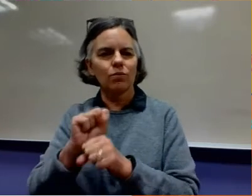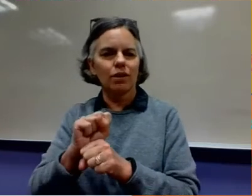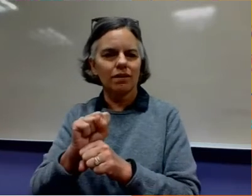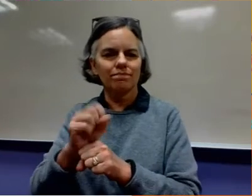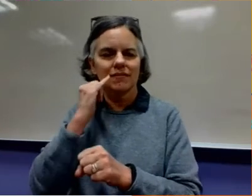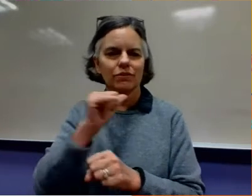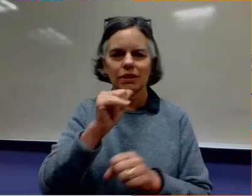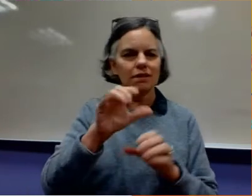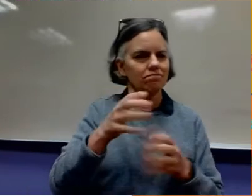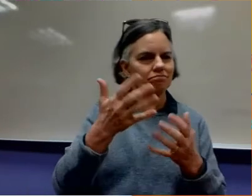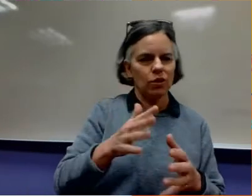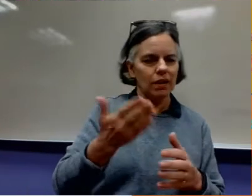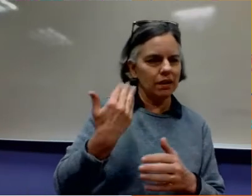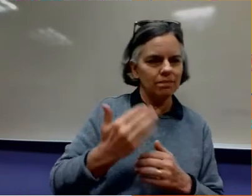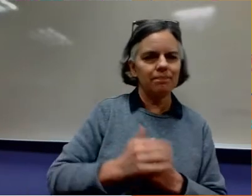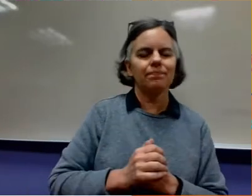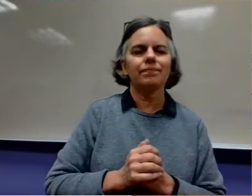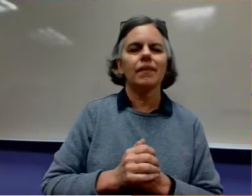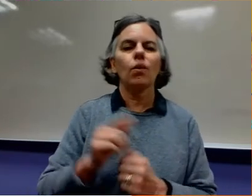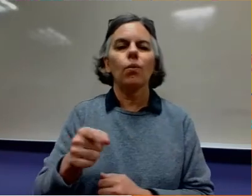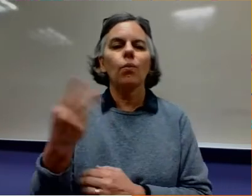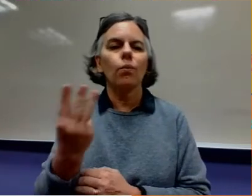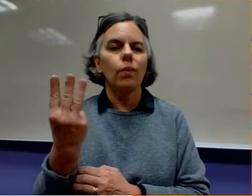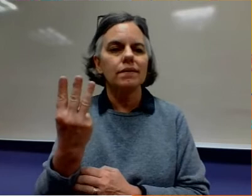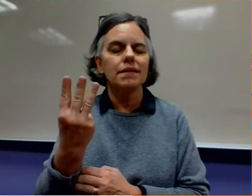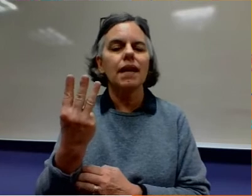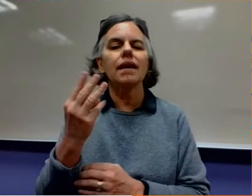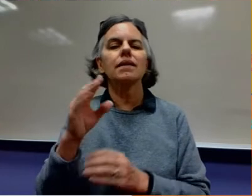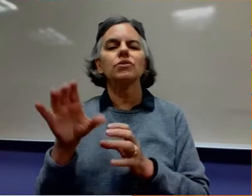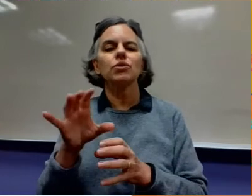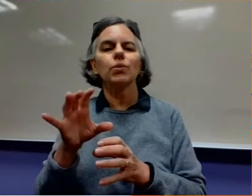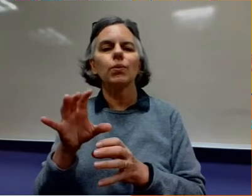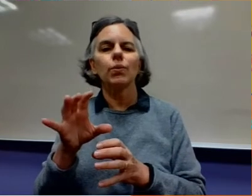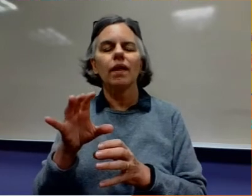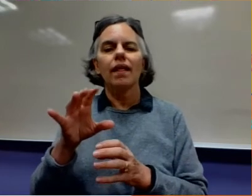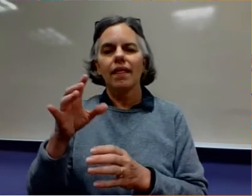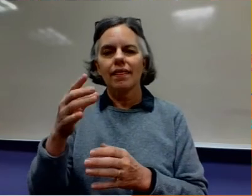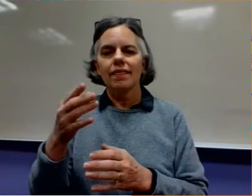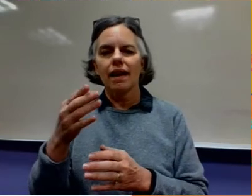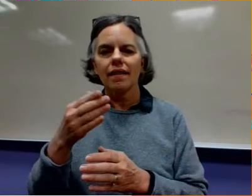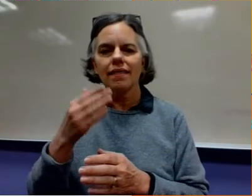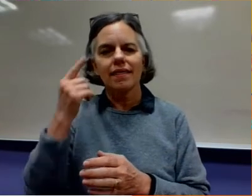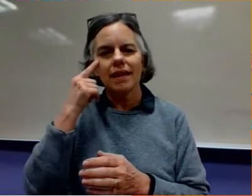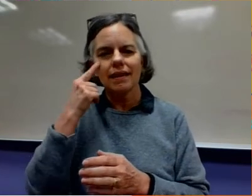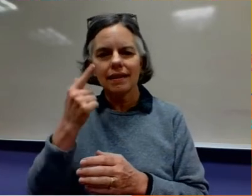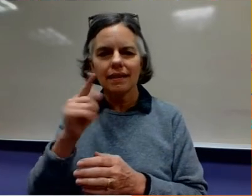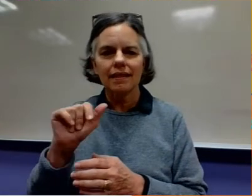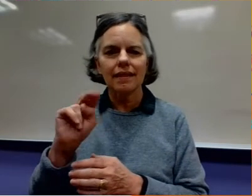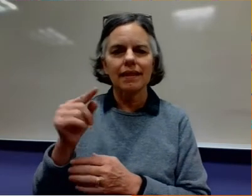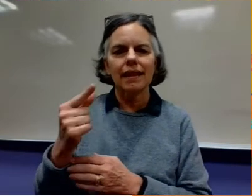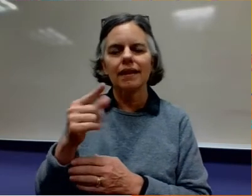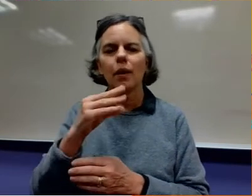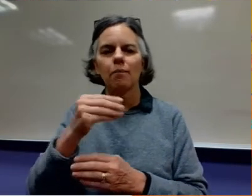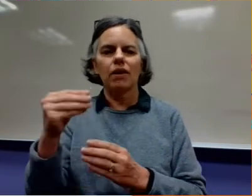you have not already. On Wednesday, complete the thing link about Chinese beliefs and